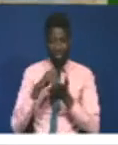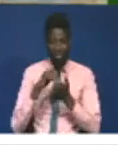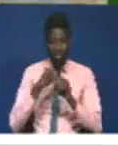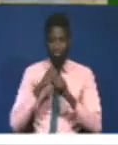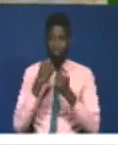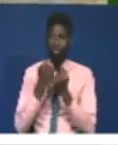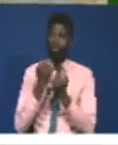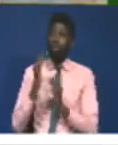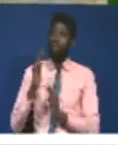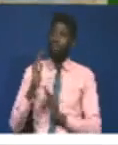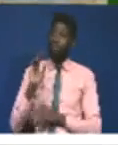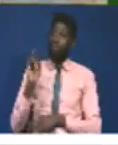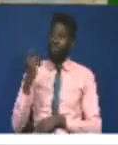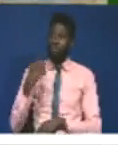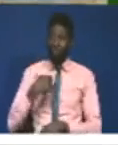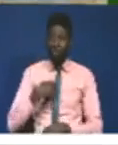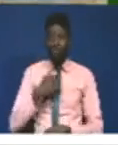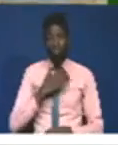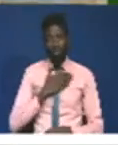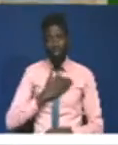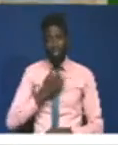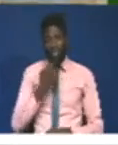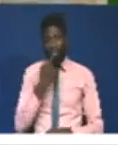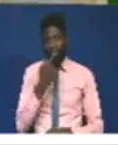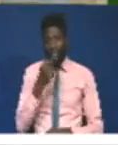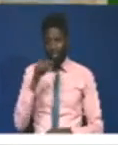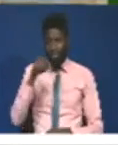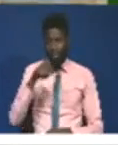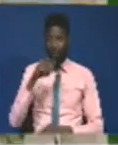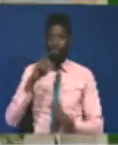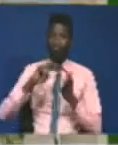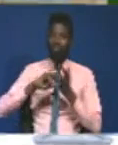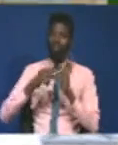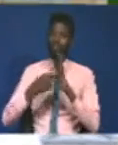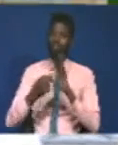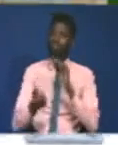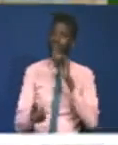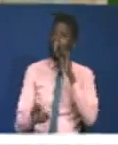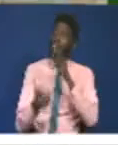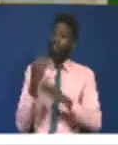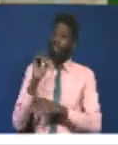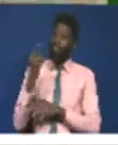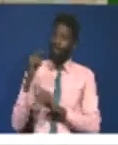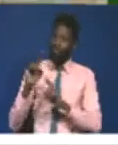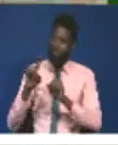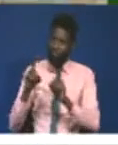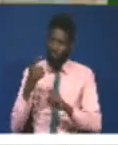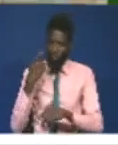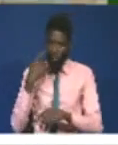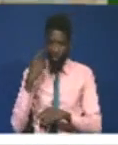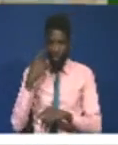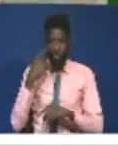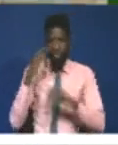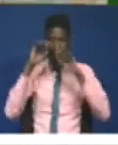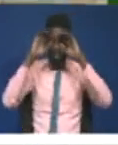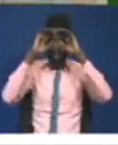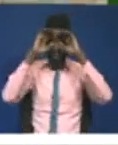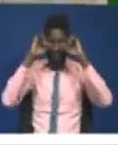Let me start by saying this is a flagship project for this government, and the president has been very